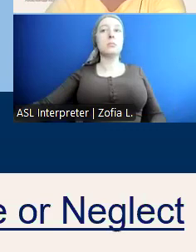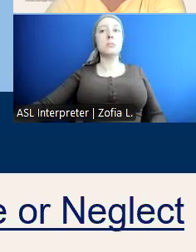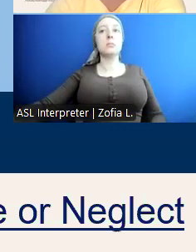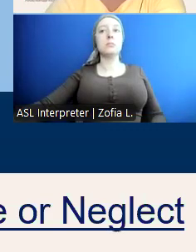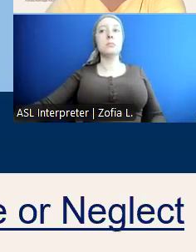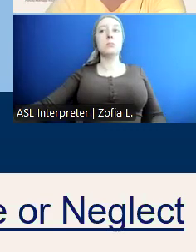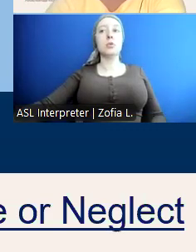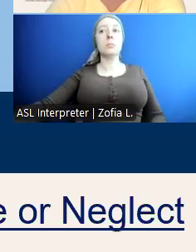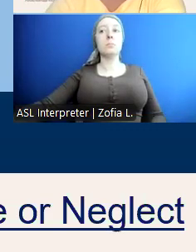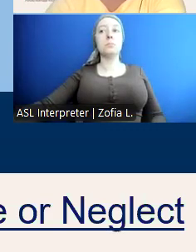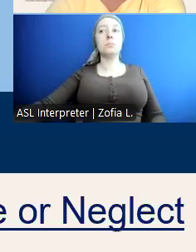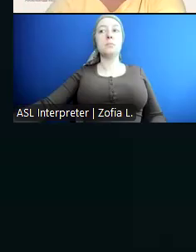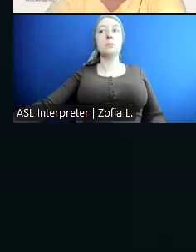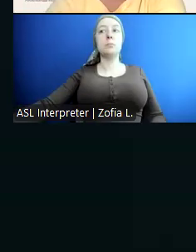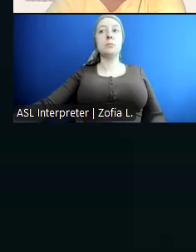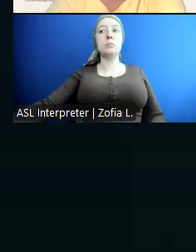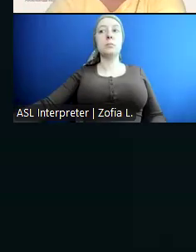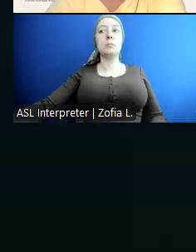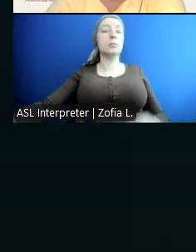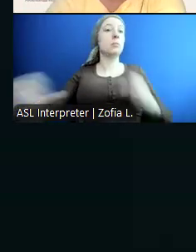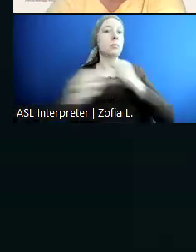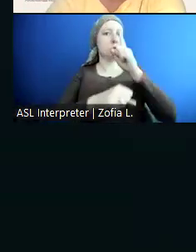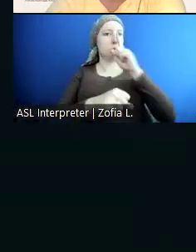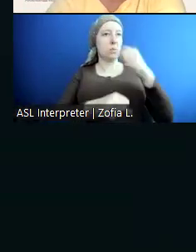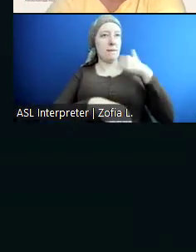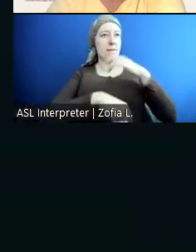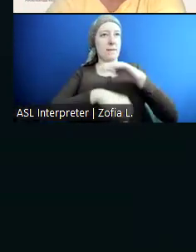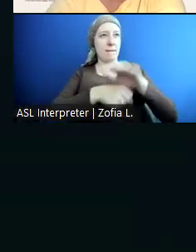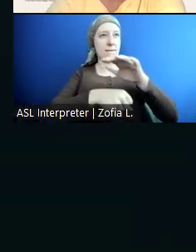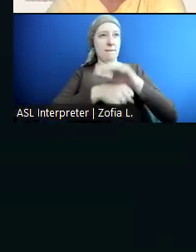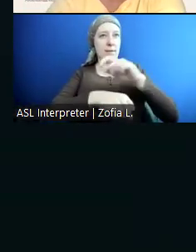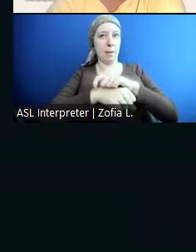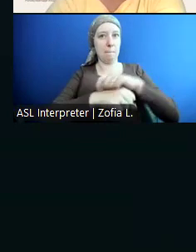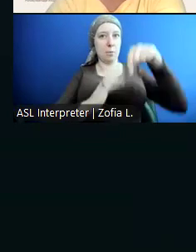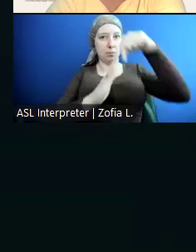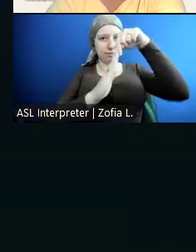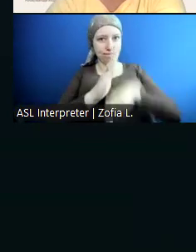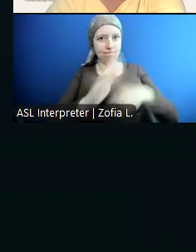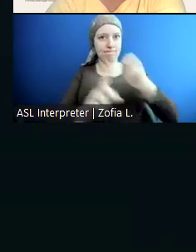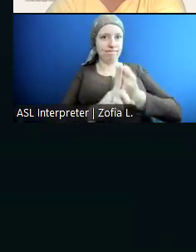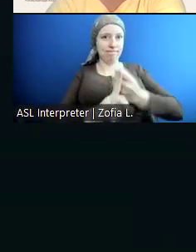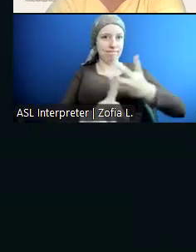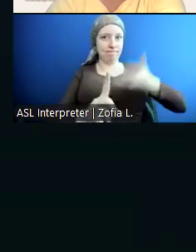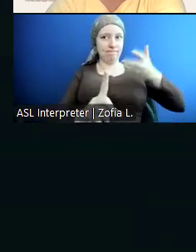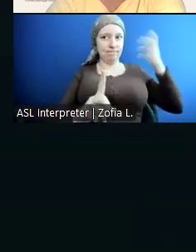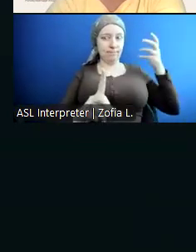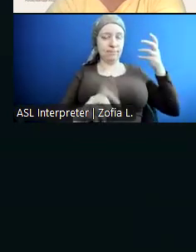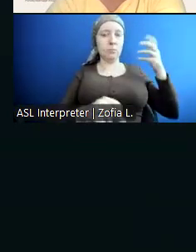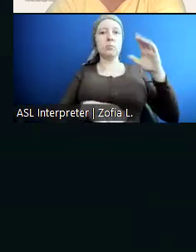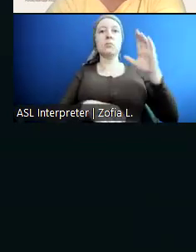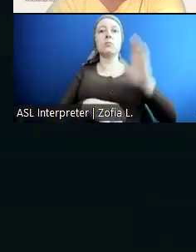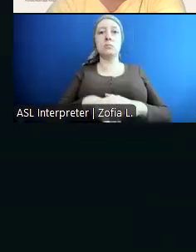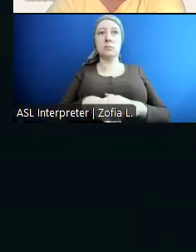To ensure that we have enough time to deep dive on